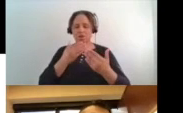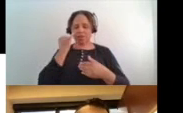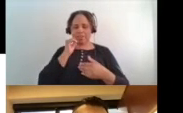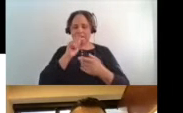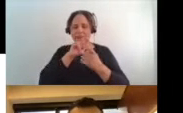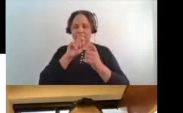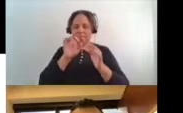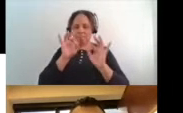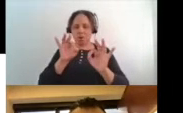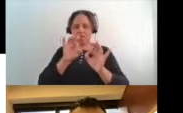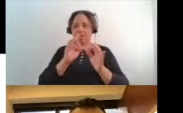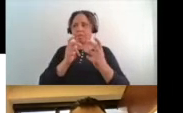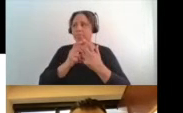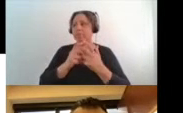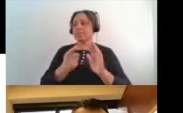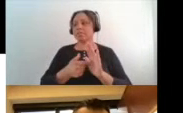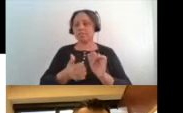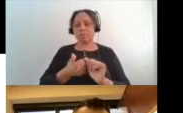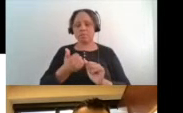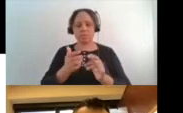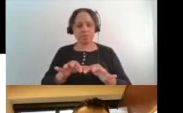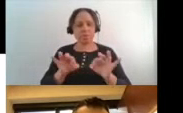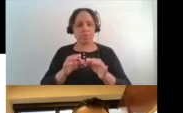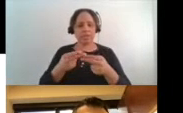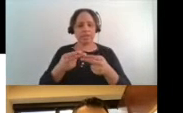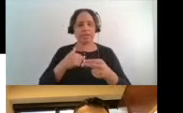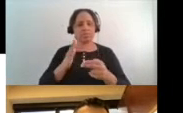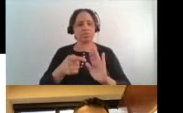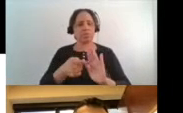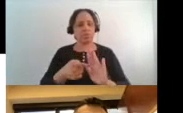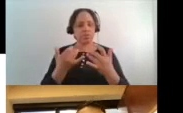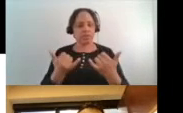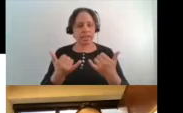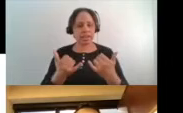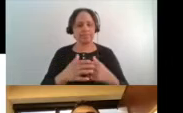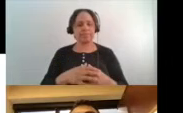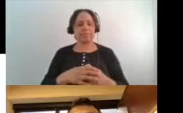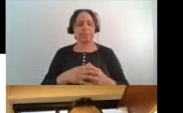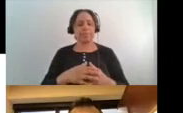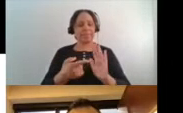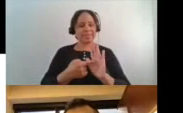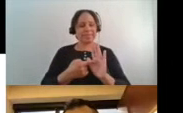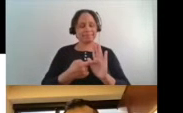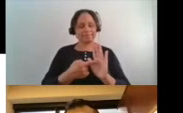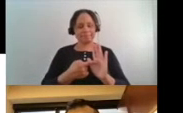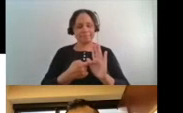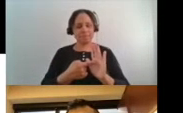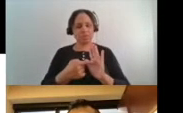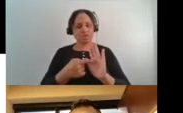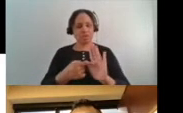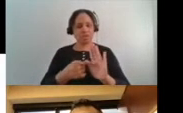This is probably the most important slide I'm going to show today, okay? And this is talking about life expectancy on